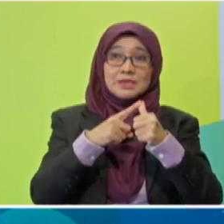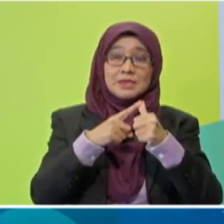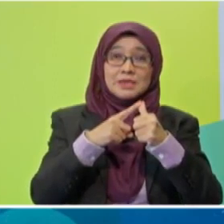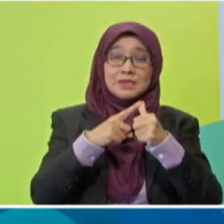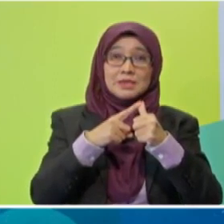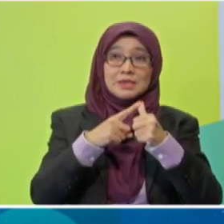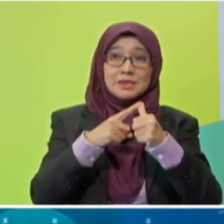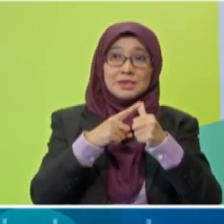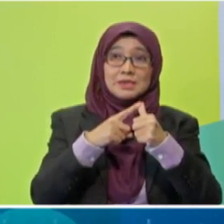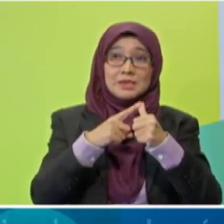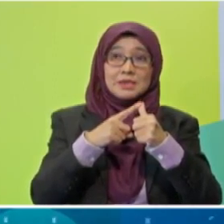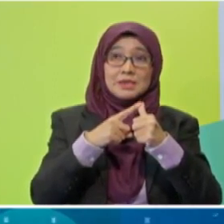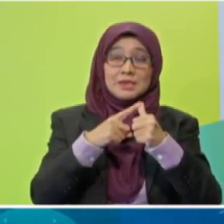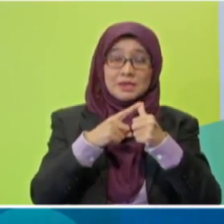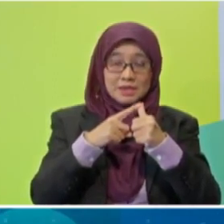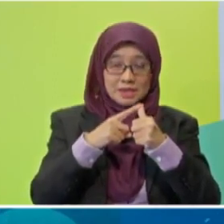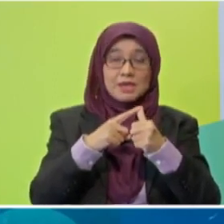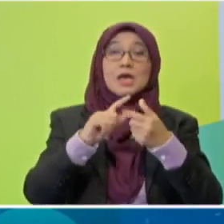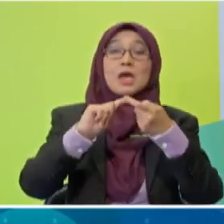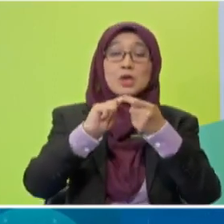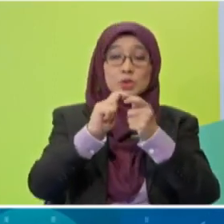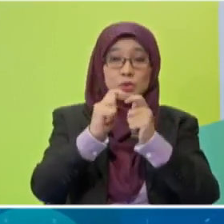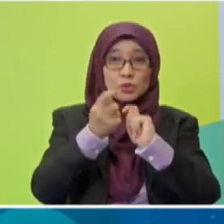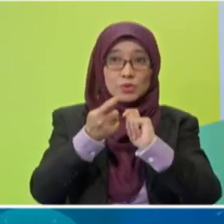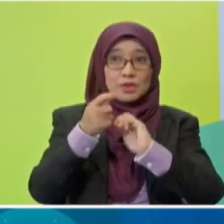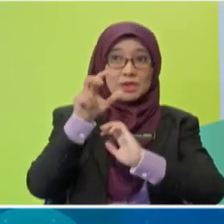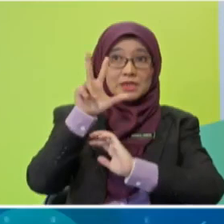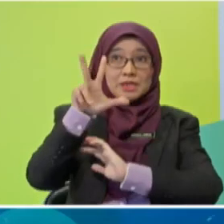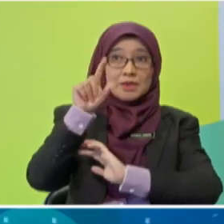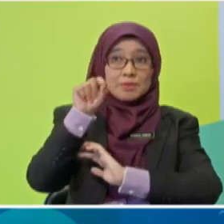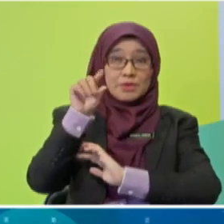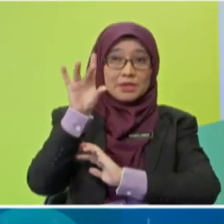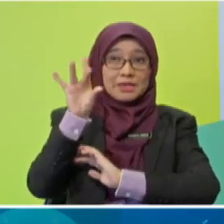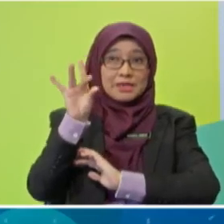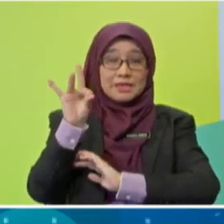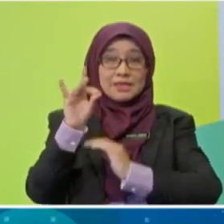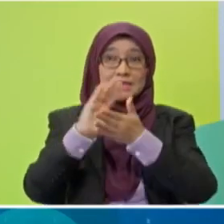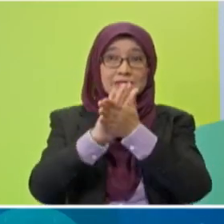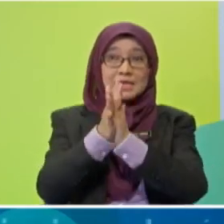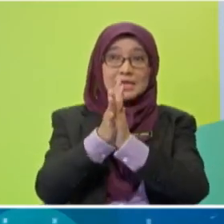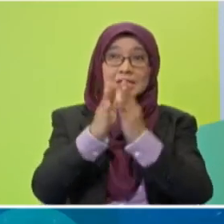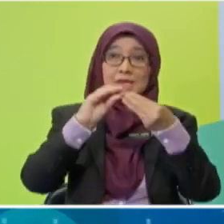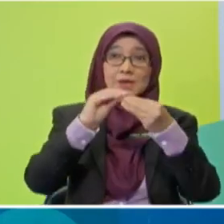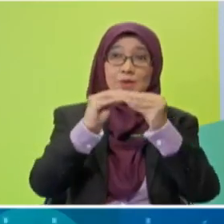We have to move the decimal place one step. Where is it? Where?